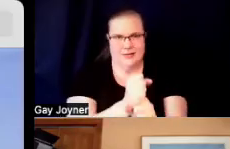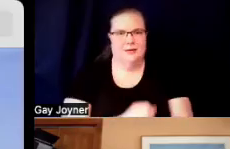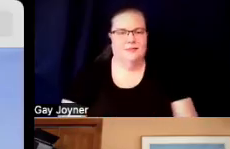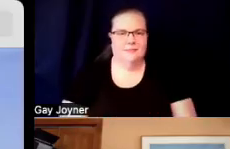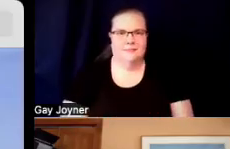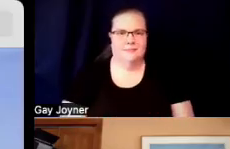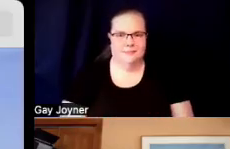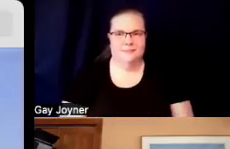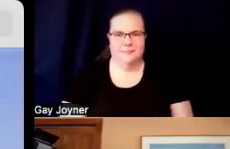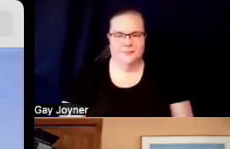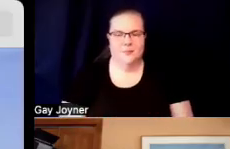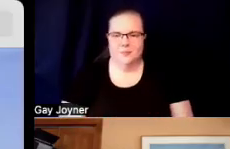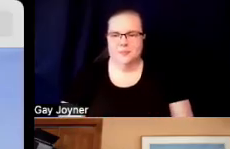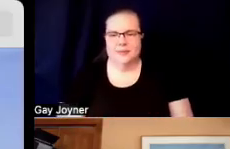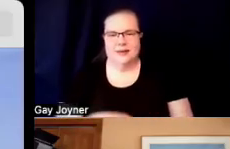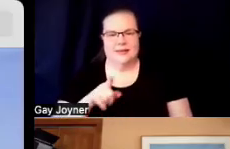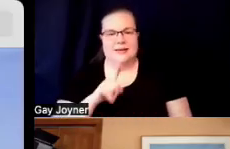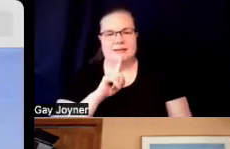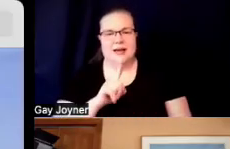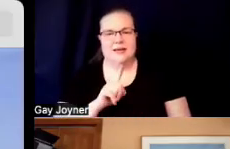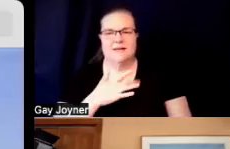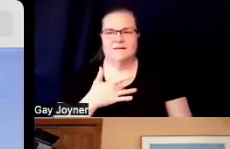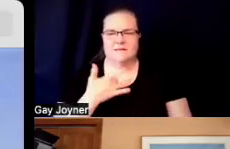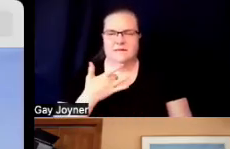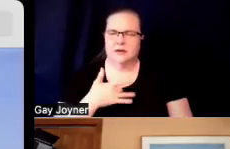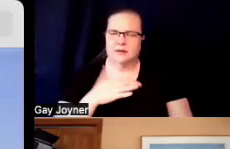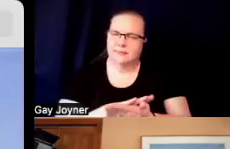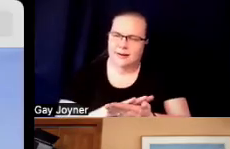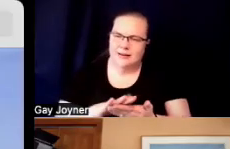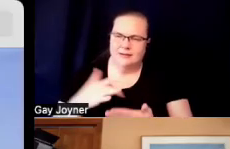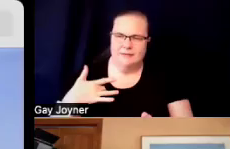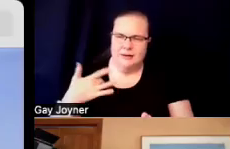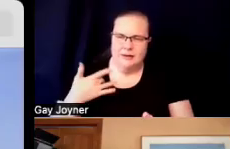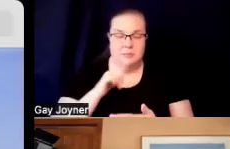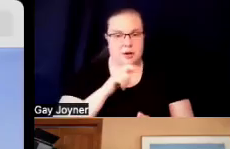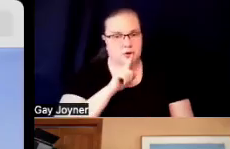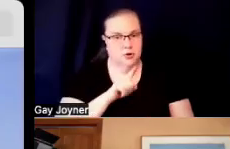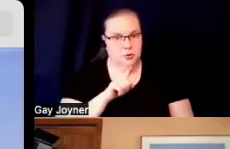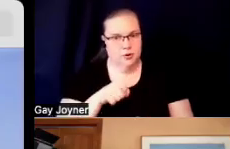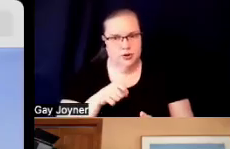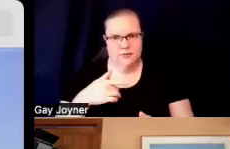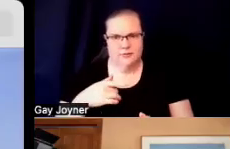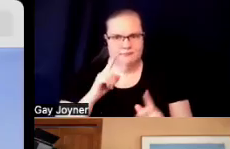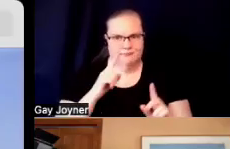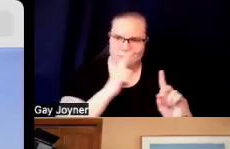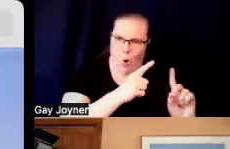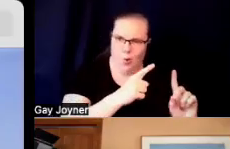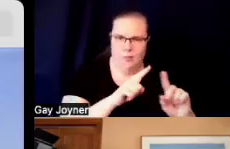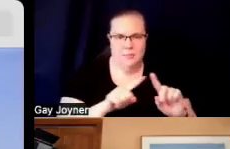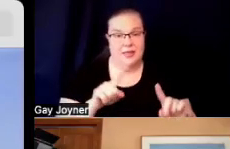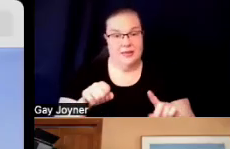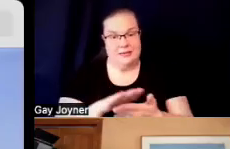So Yeah, this has a very nice feeling to it. I'm not sure if that's what you were going for, but it's just like, wow, that's